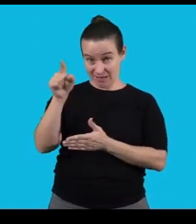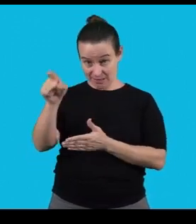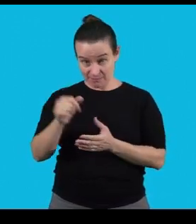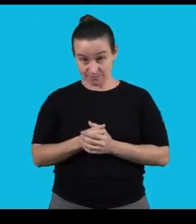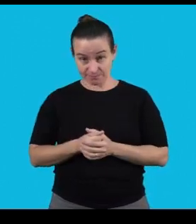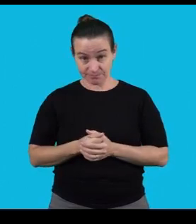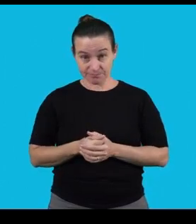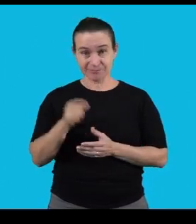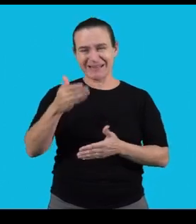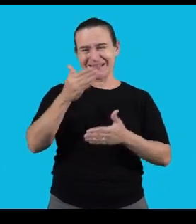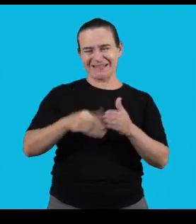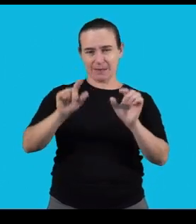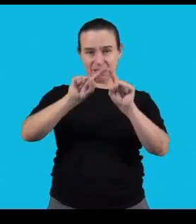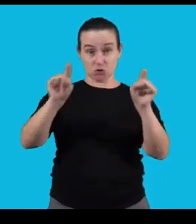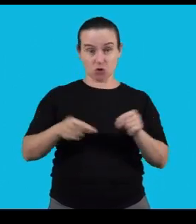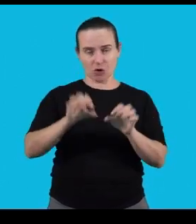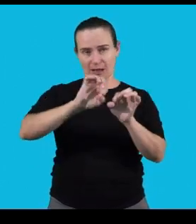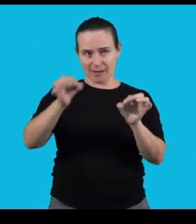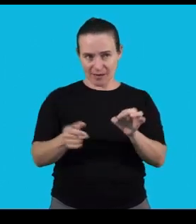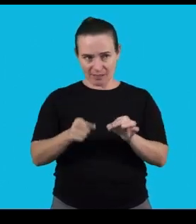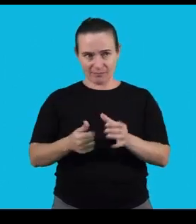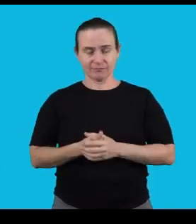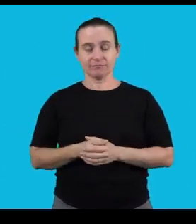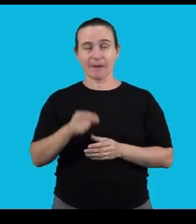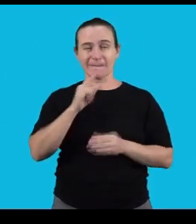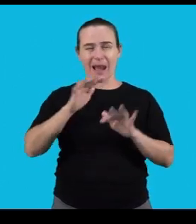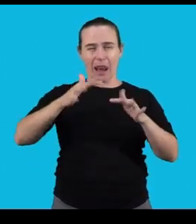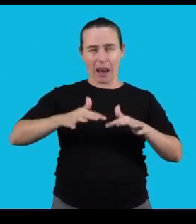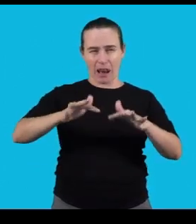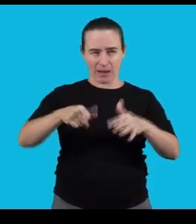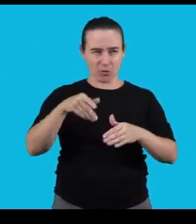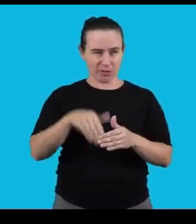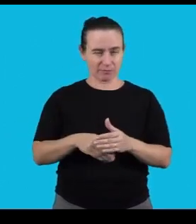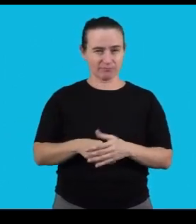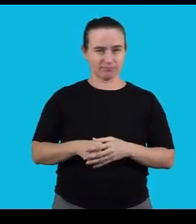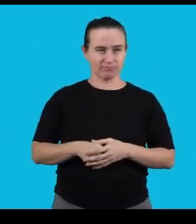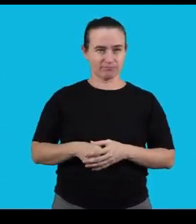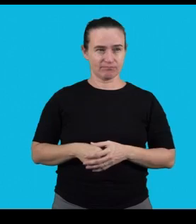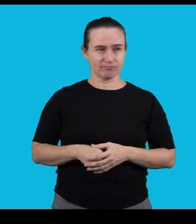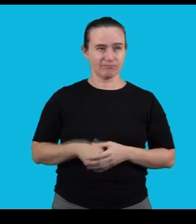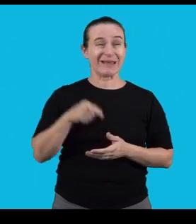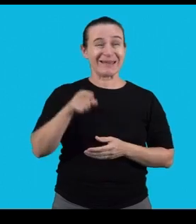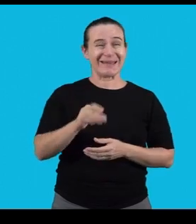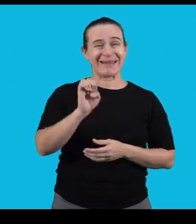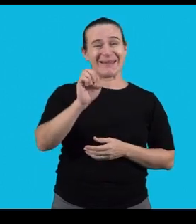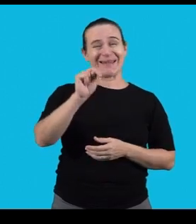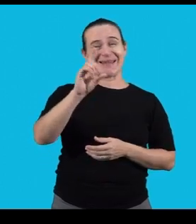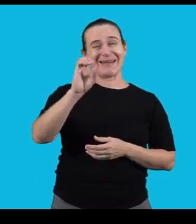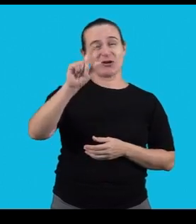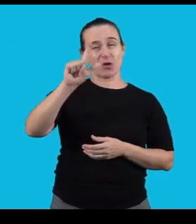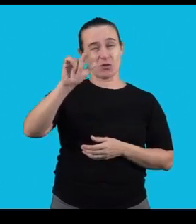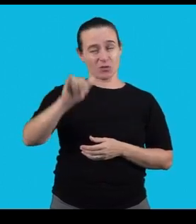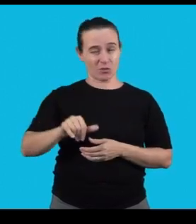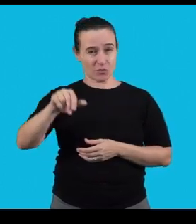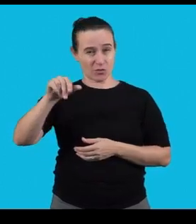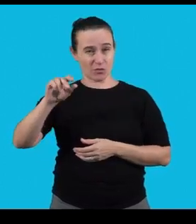part E, the semicircular canals. So the liquid or the endolymph in the canal